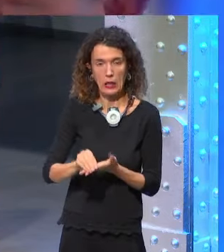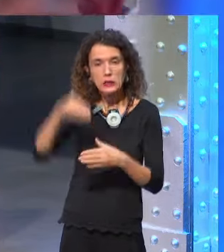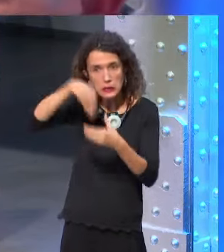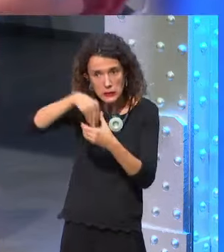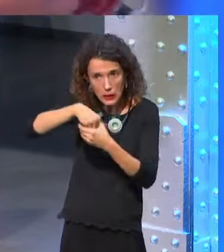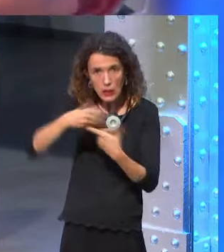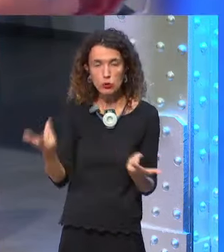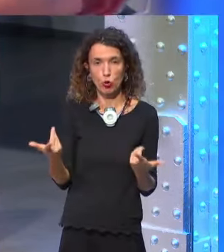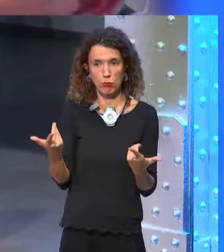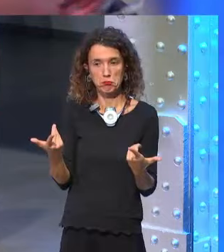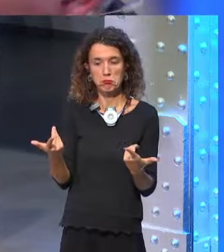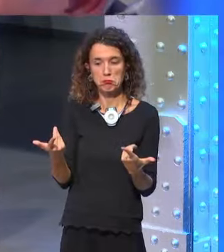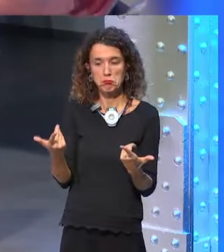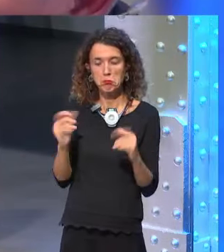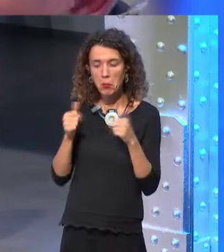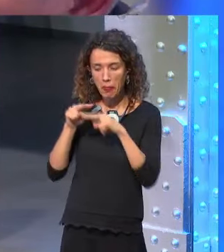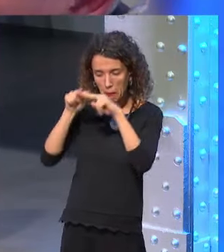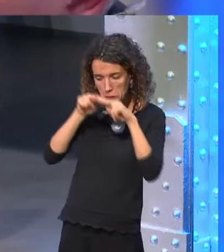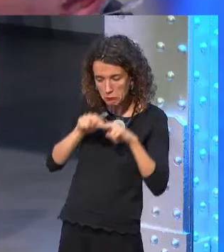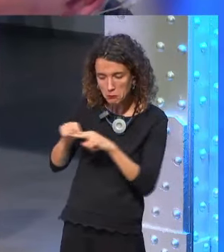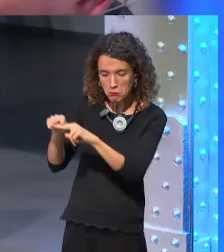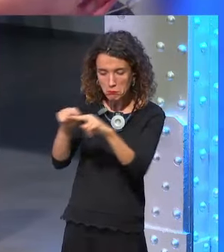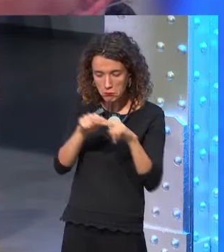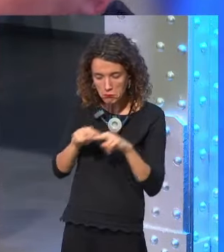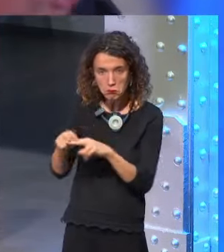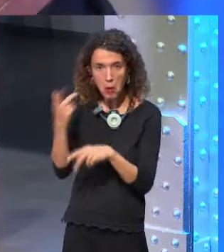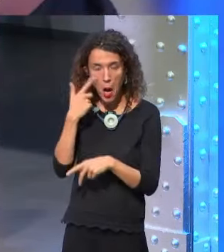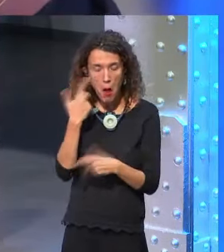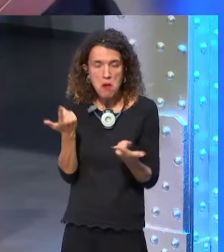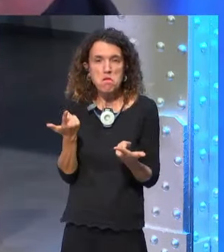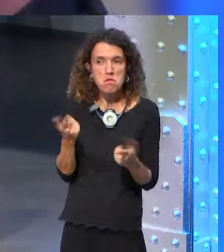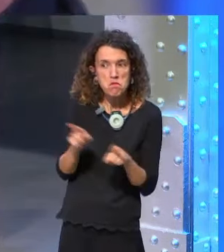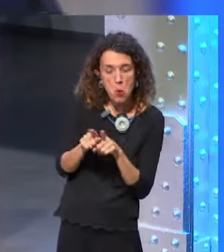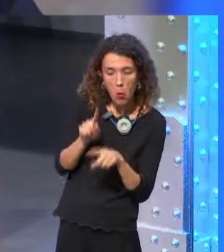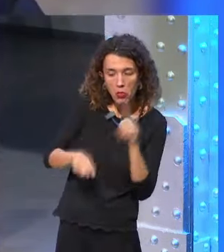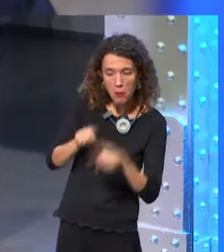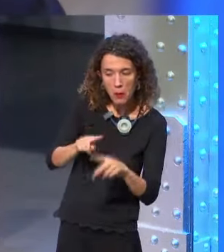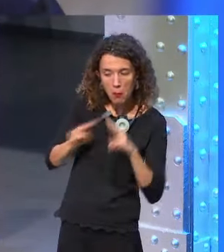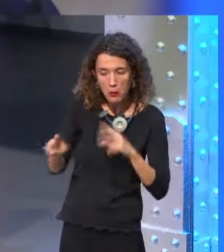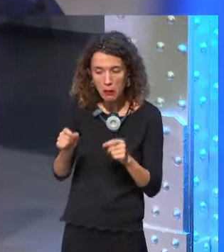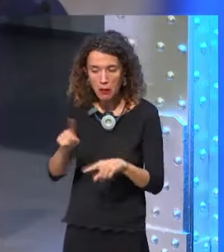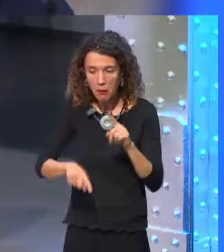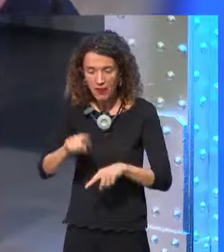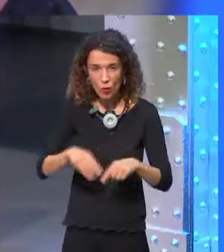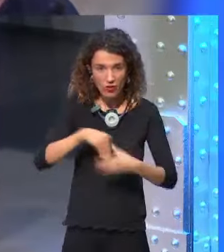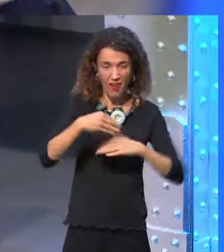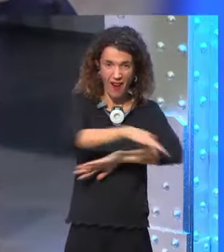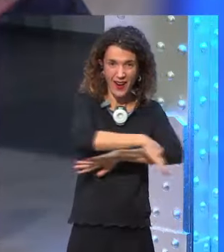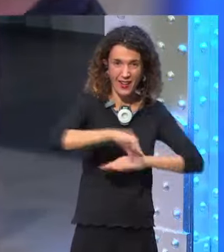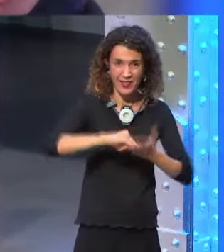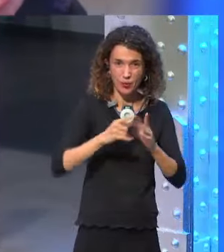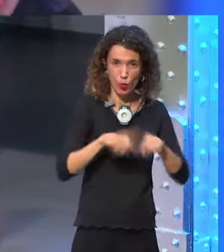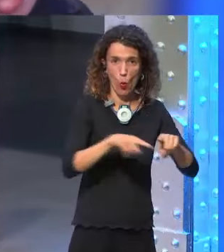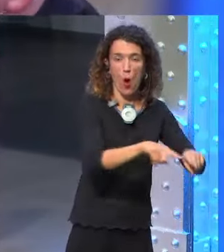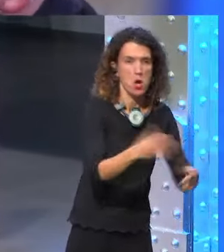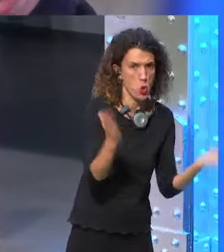And this possibility you did not have in architecture unless you were a builder yourself. Then you could build something and you could say, okay,